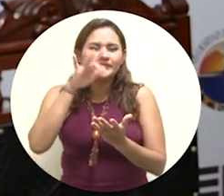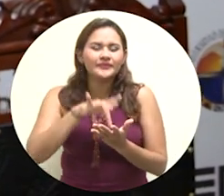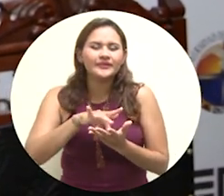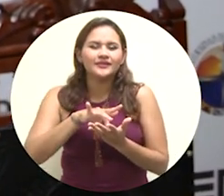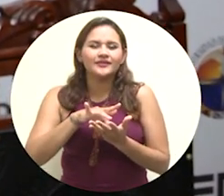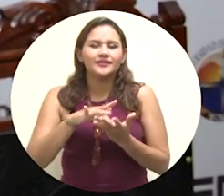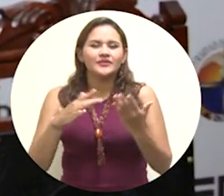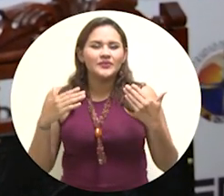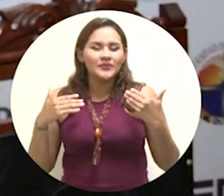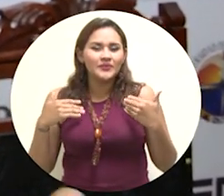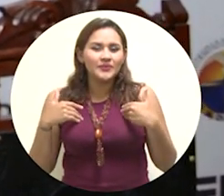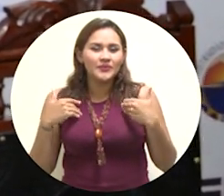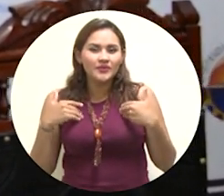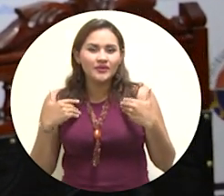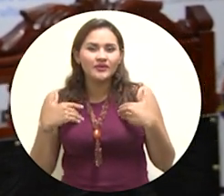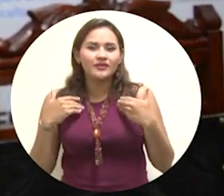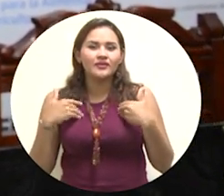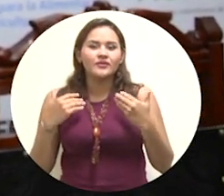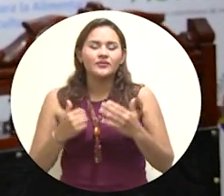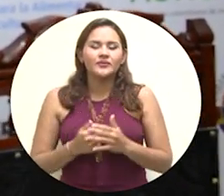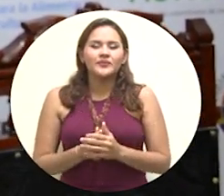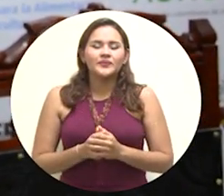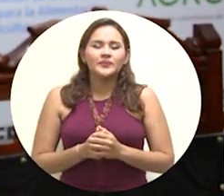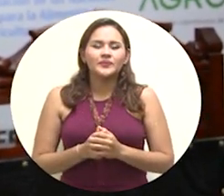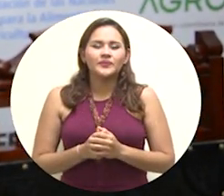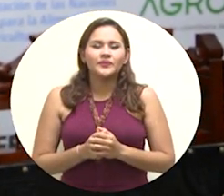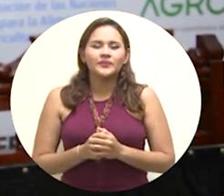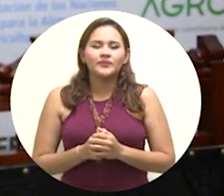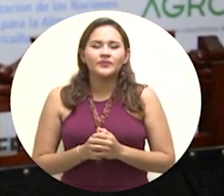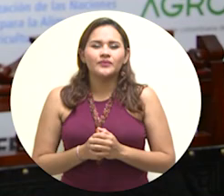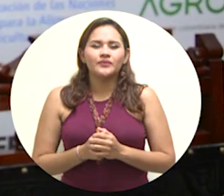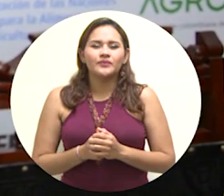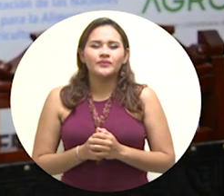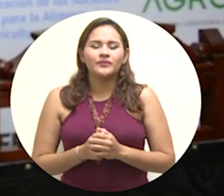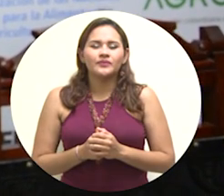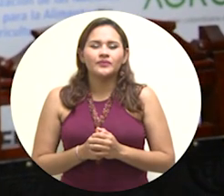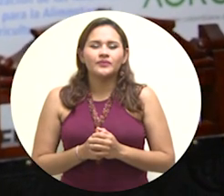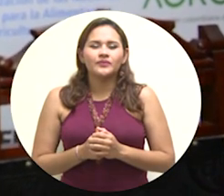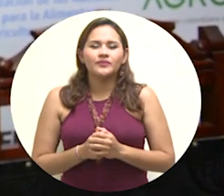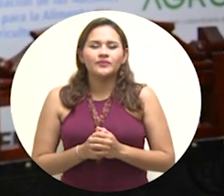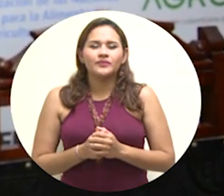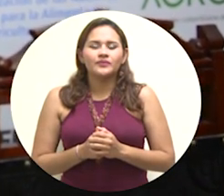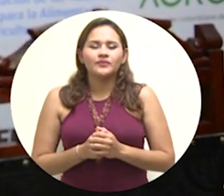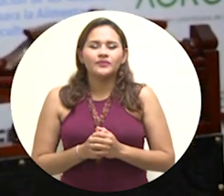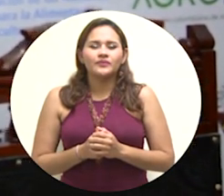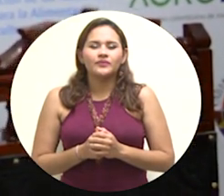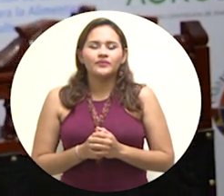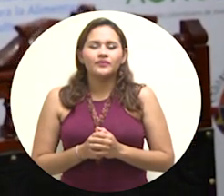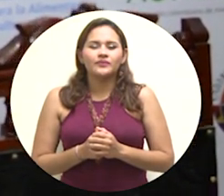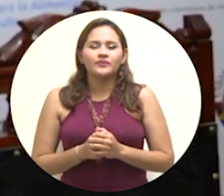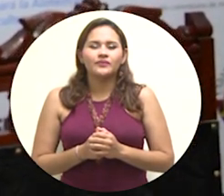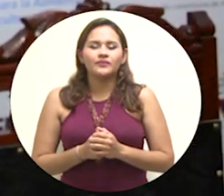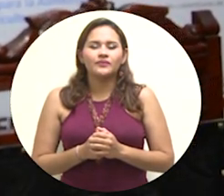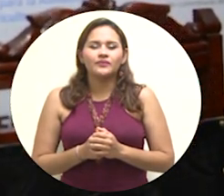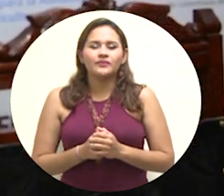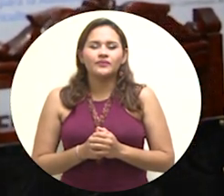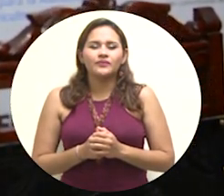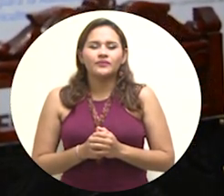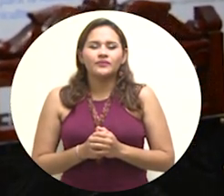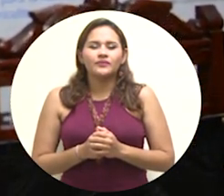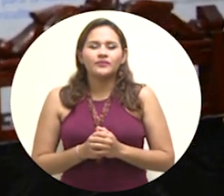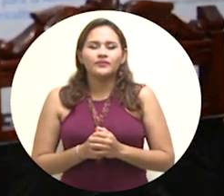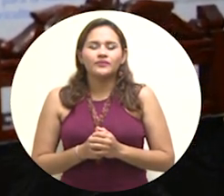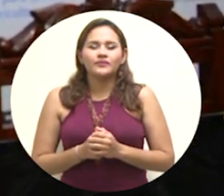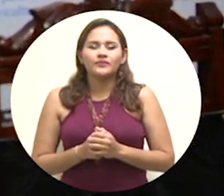my presentation and the questions that people are asking, these were very intelligent questions. So I'm really pleased to hear that people